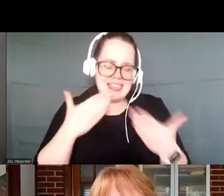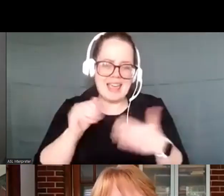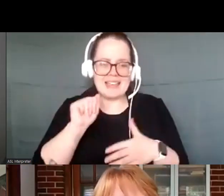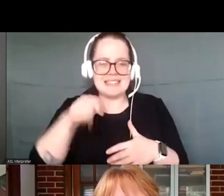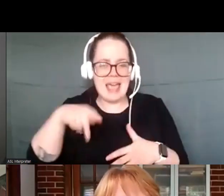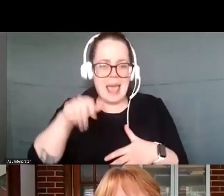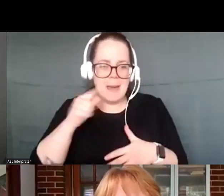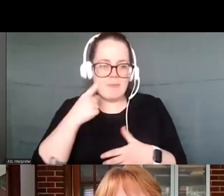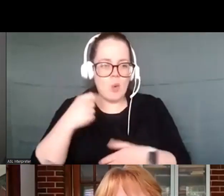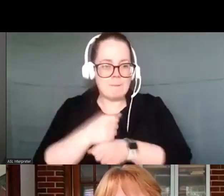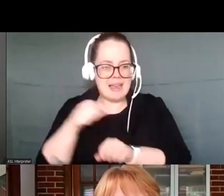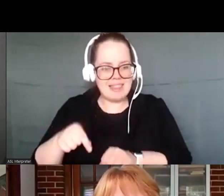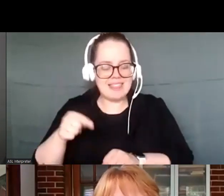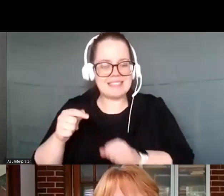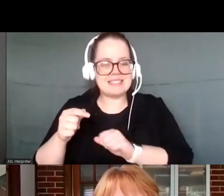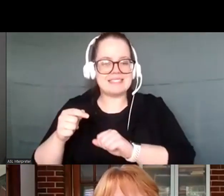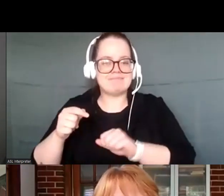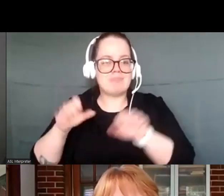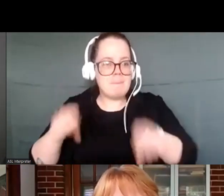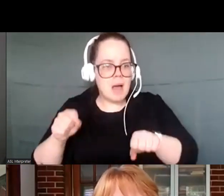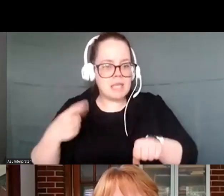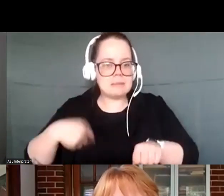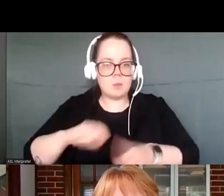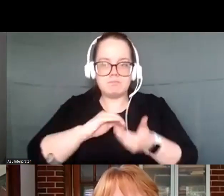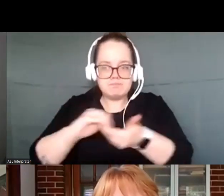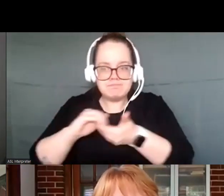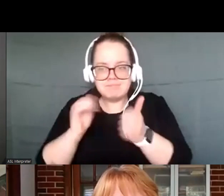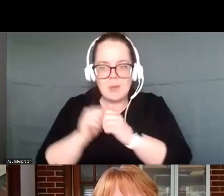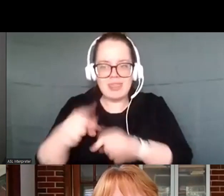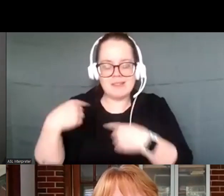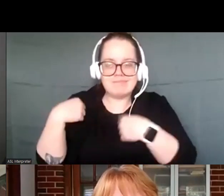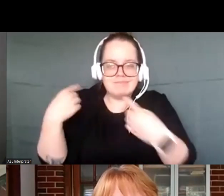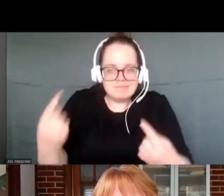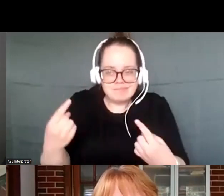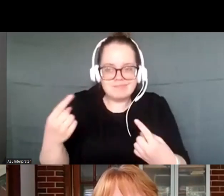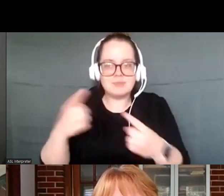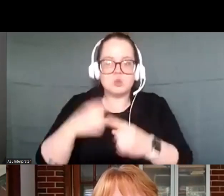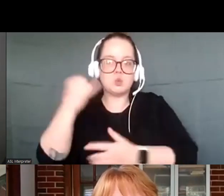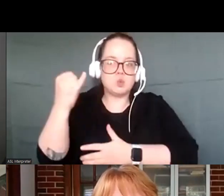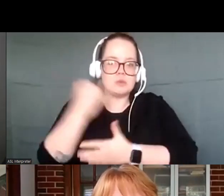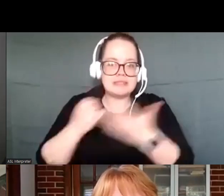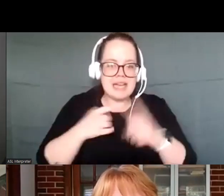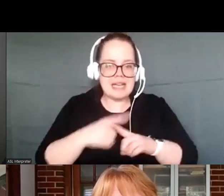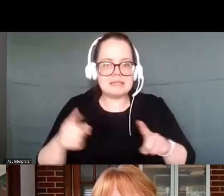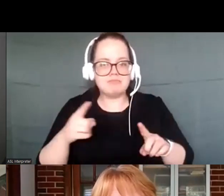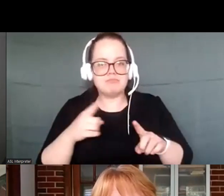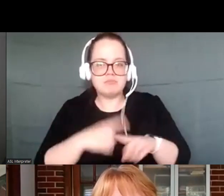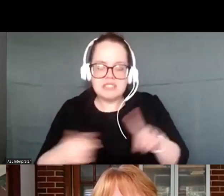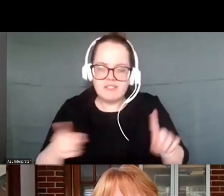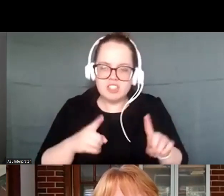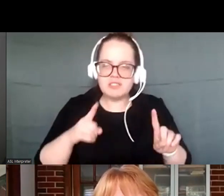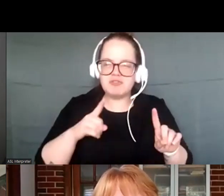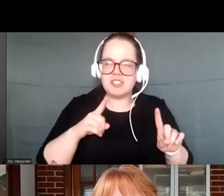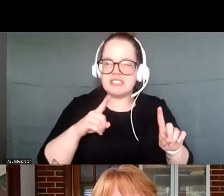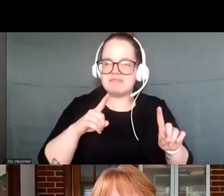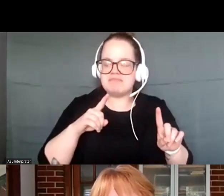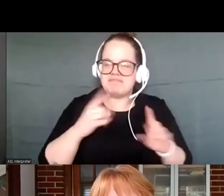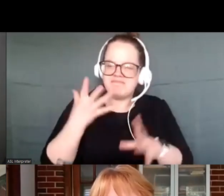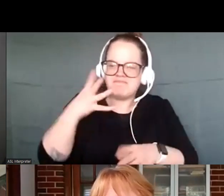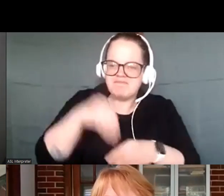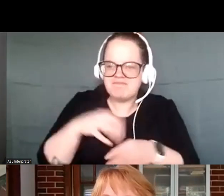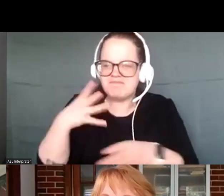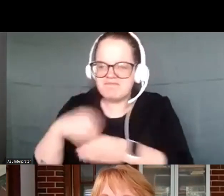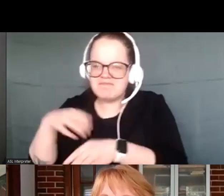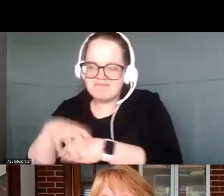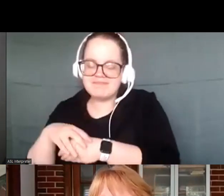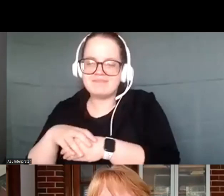We've been in collaboration with them as Compose Your Career to design a few engaging sessions like this that reach artists and